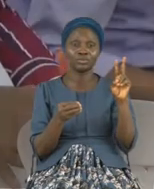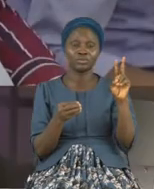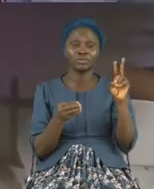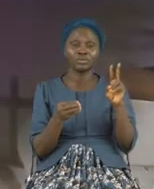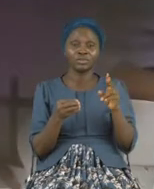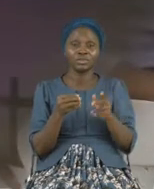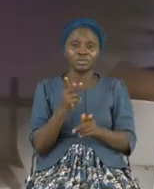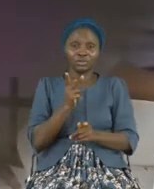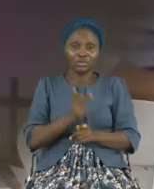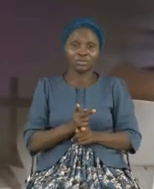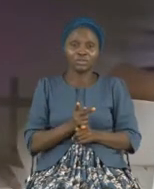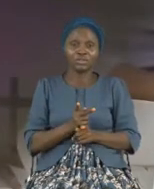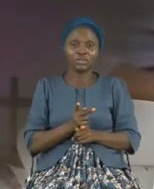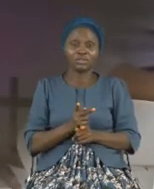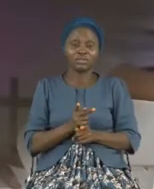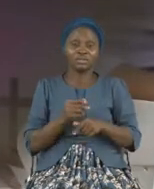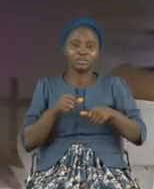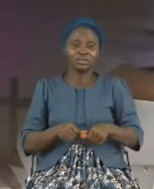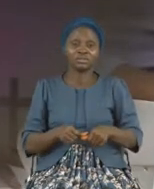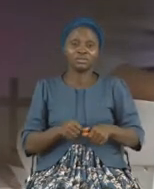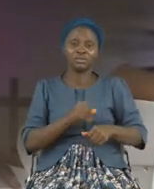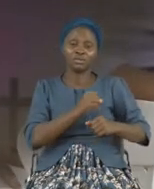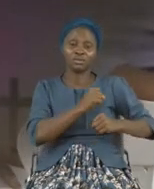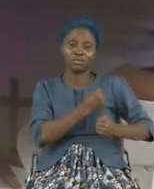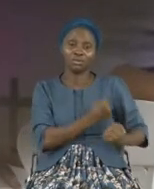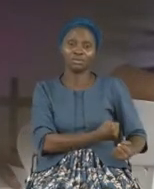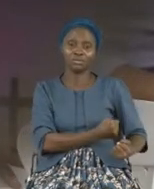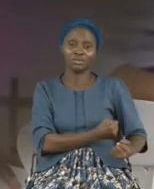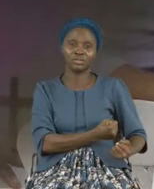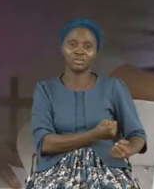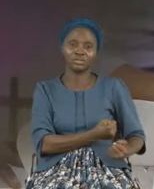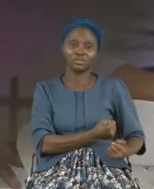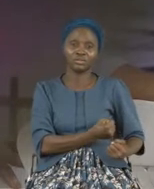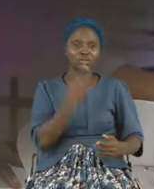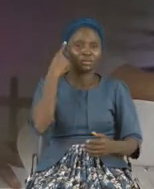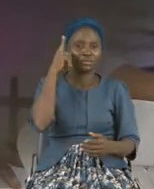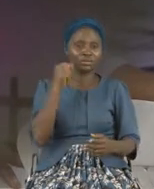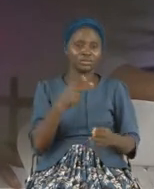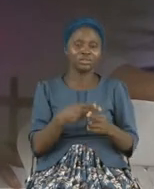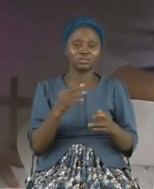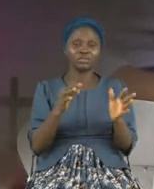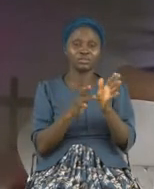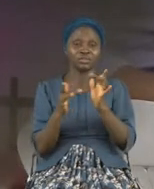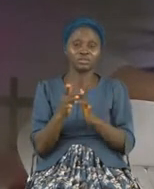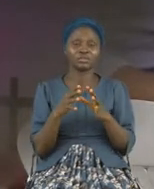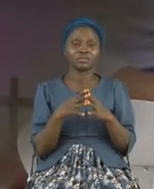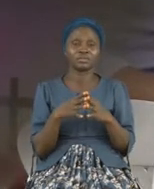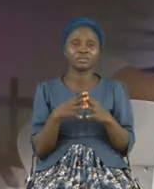sustained courage for the name of Jesus.